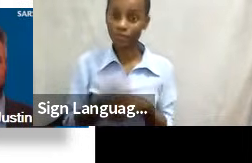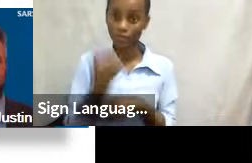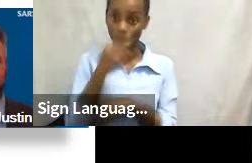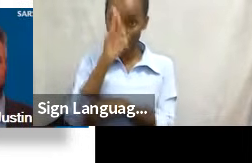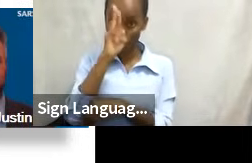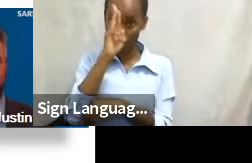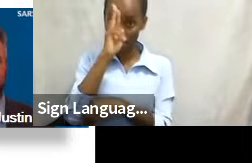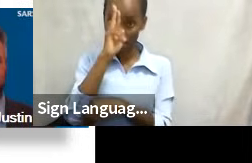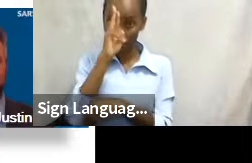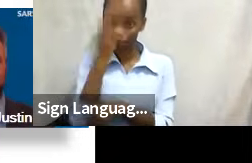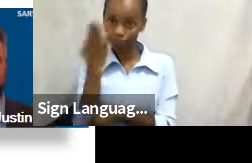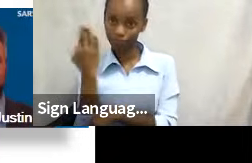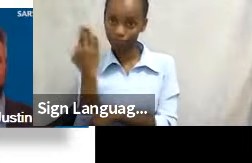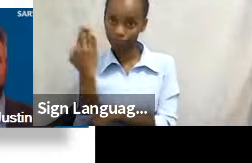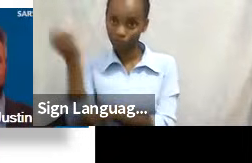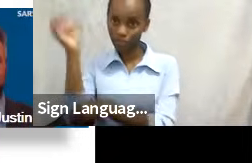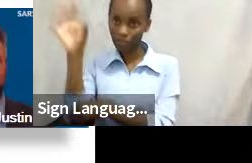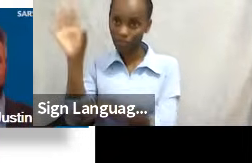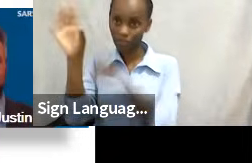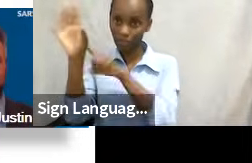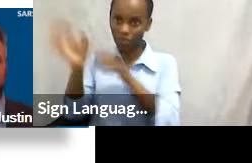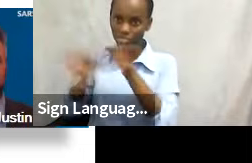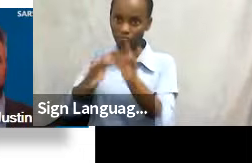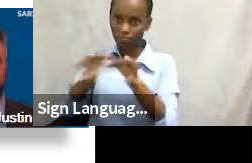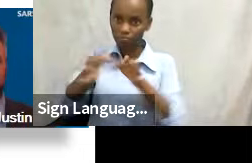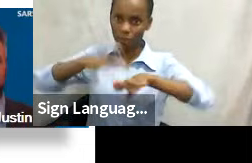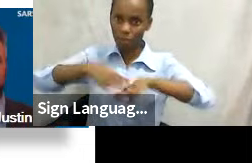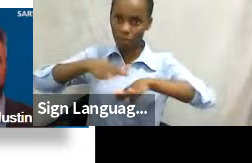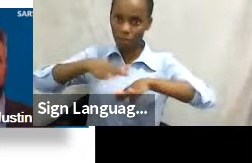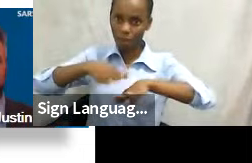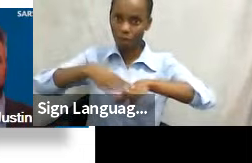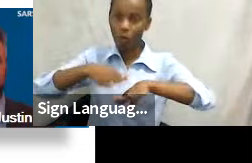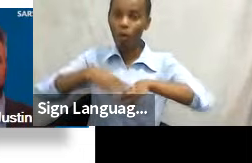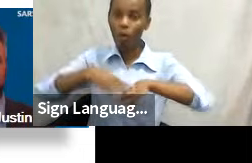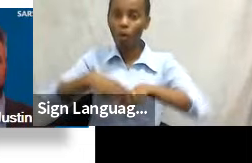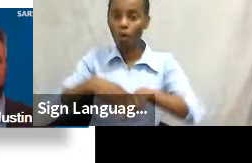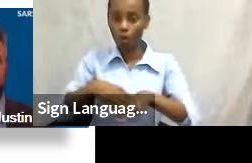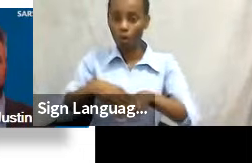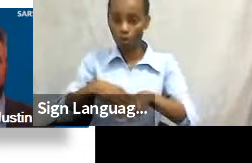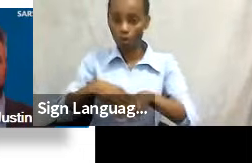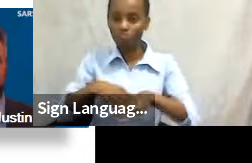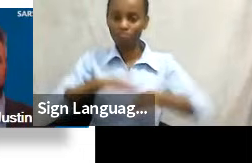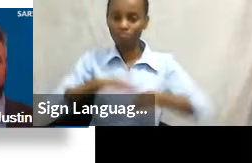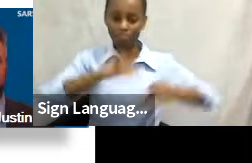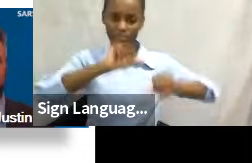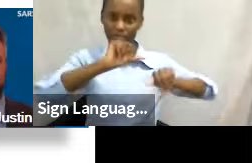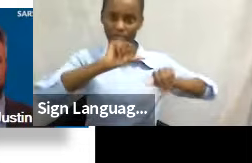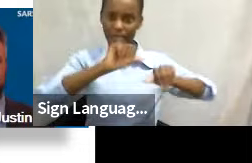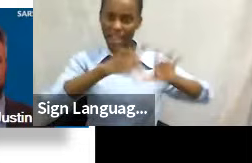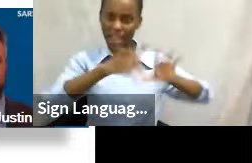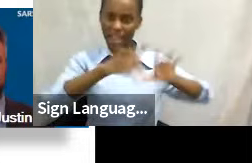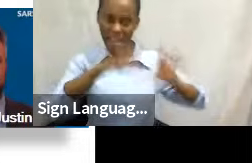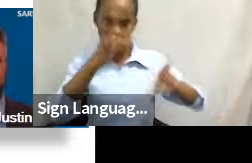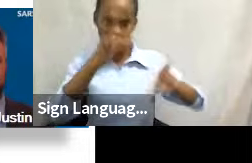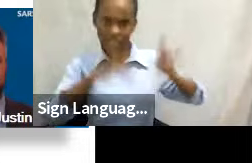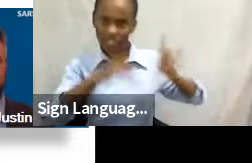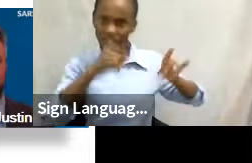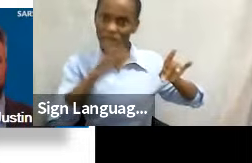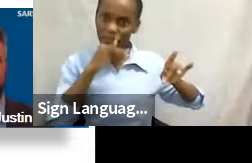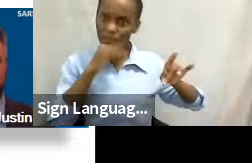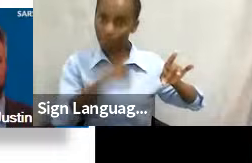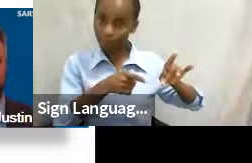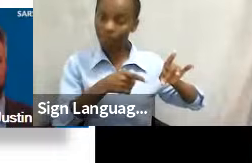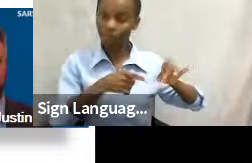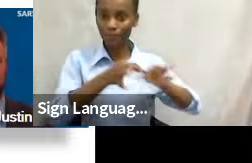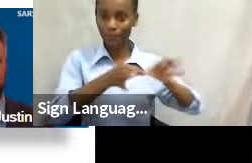around the analysis that informs our webinar tonight. So these are queries we just want to touch on for you.